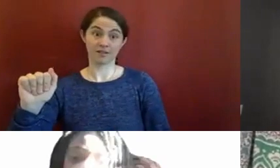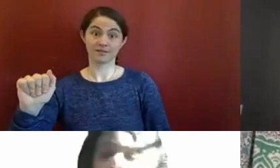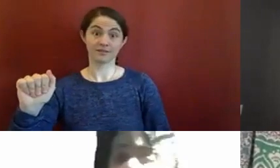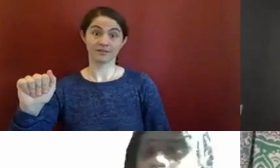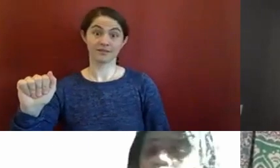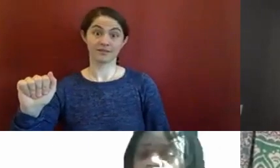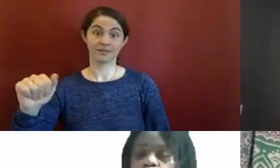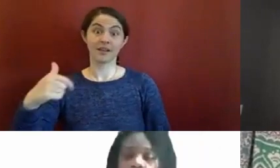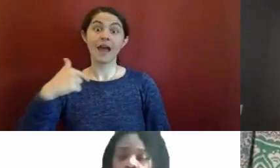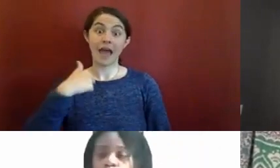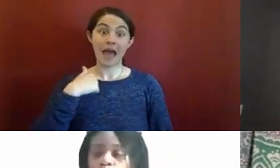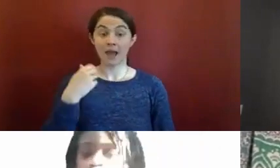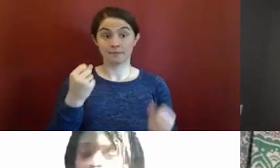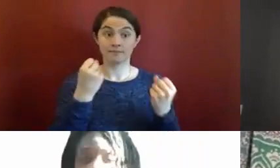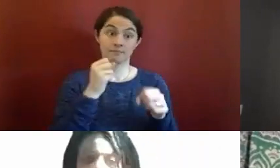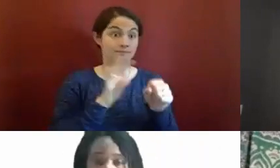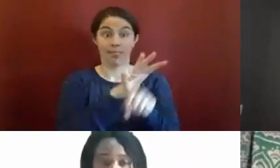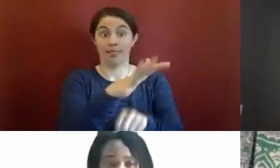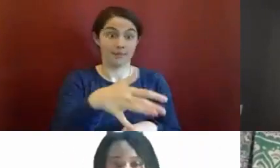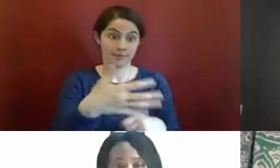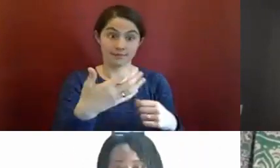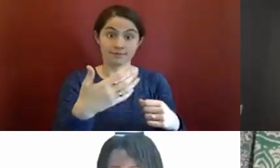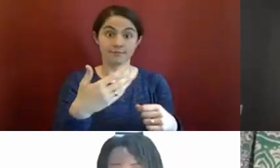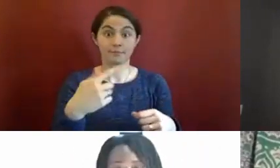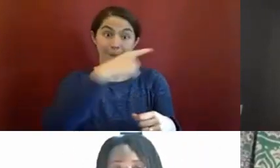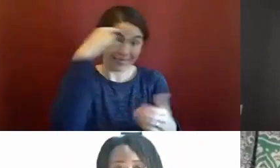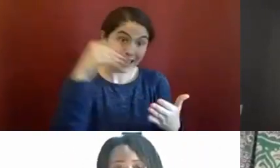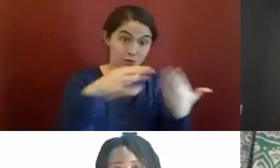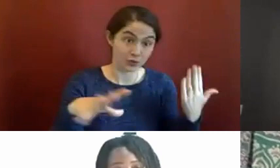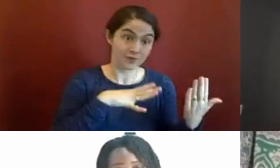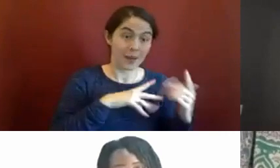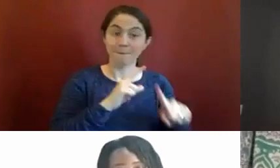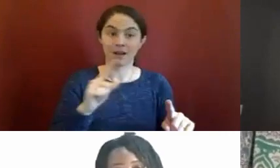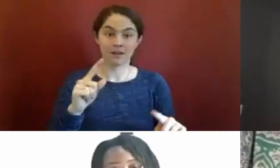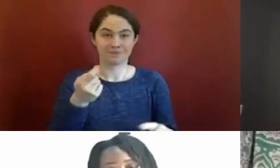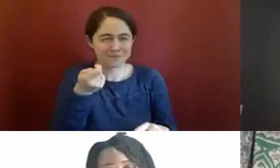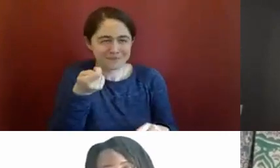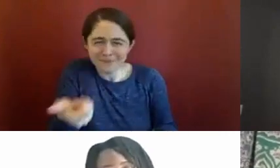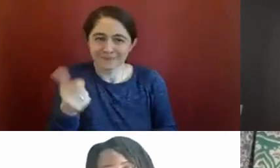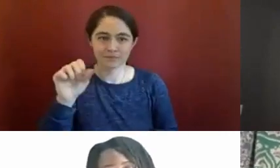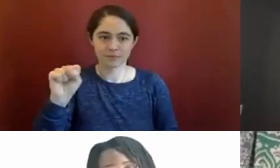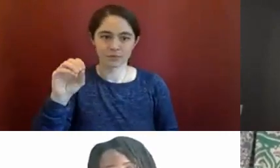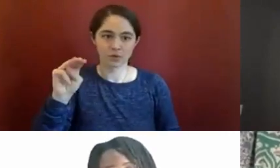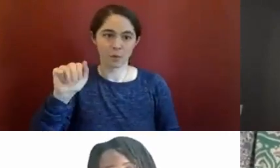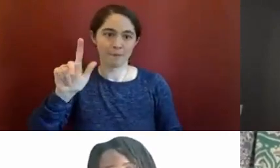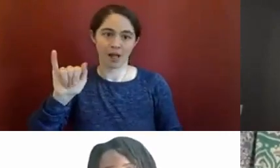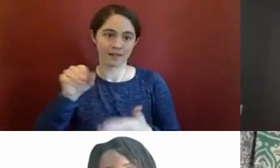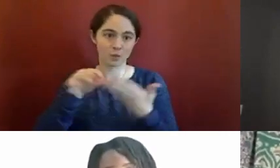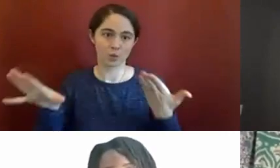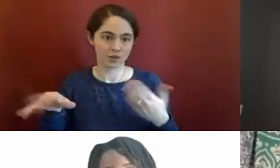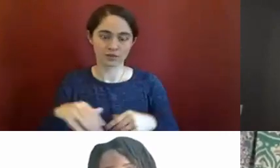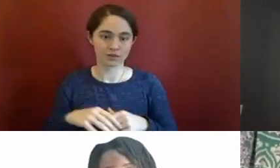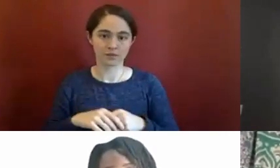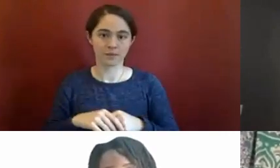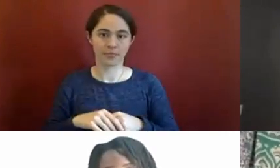were plenty of Black students, but there aren't many Somali students. But I know BPS did allow like the schools, the spaces in the schools